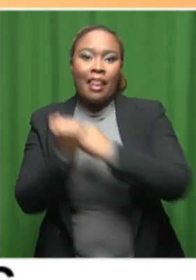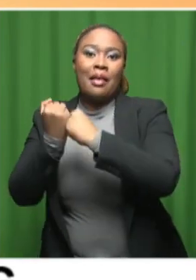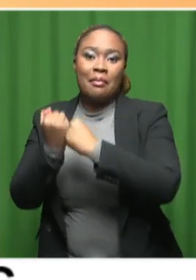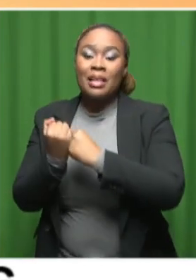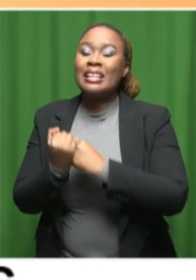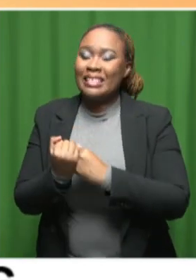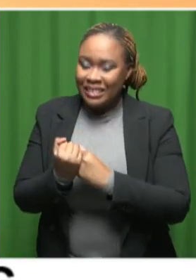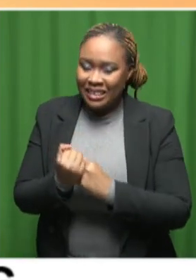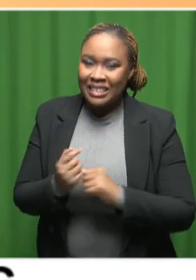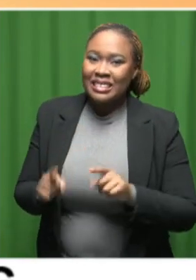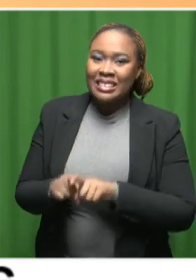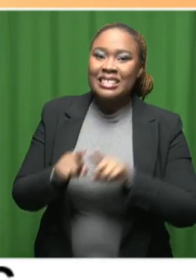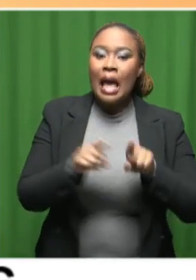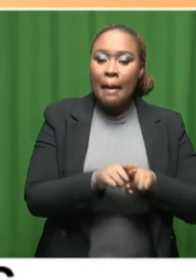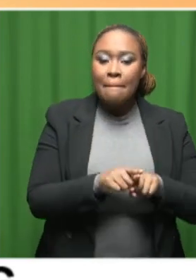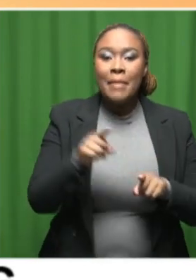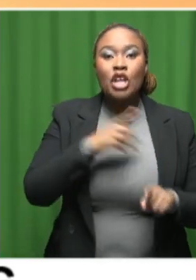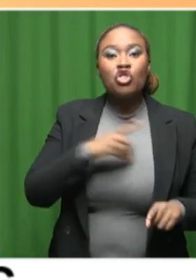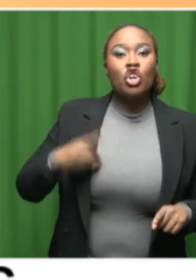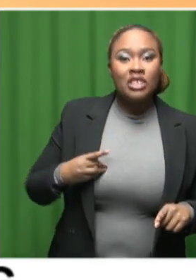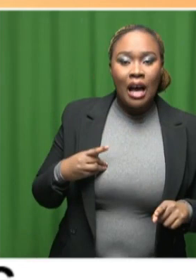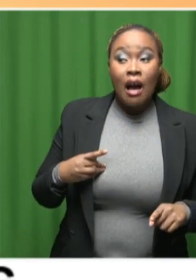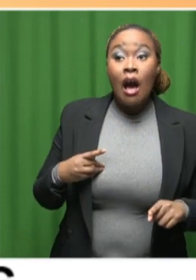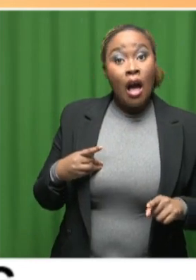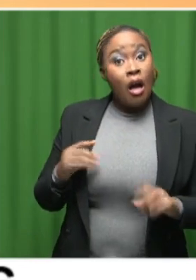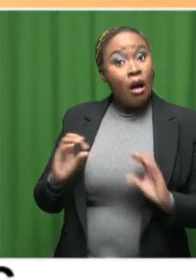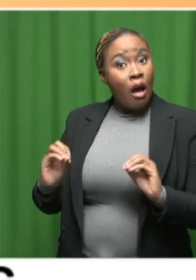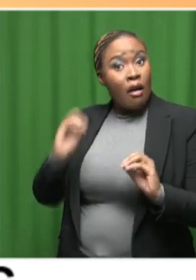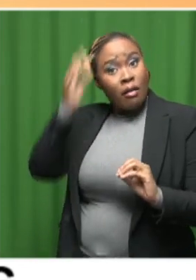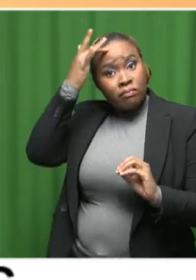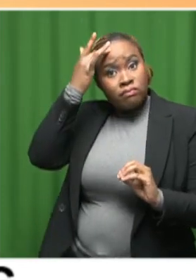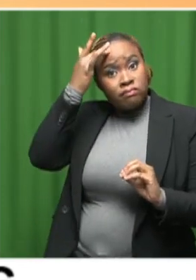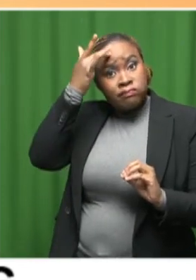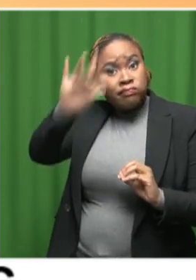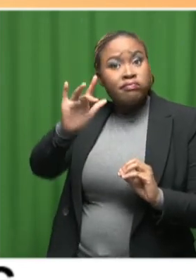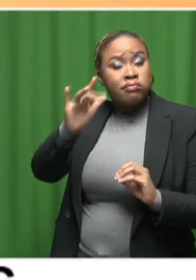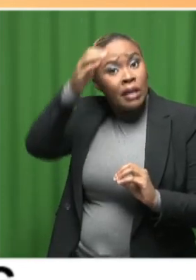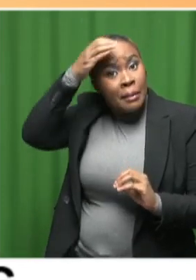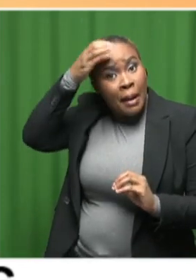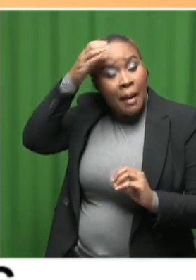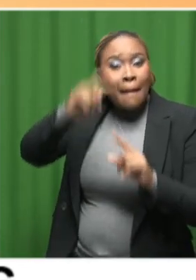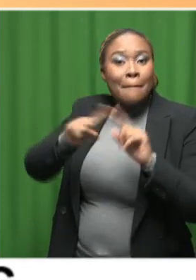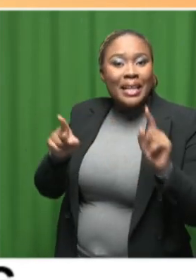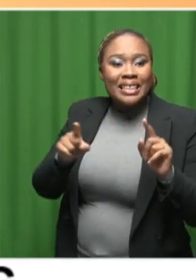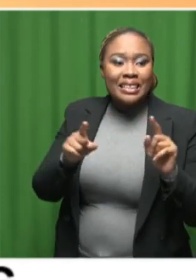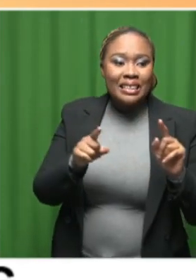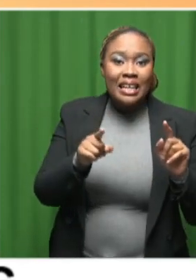healthcare professionals so that the system is very sound, so that when you as a patient encounter the